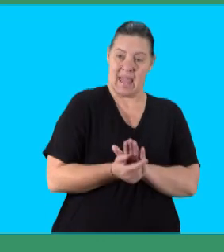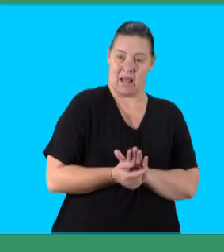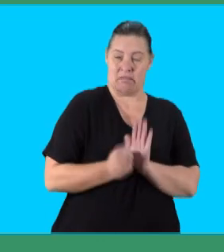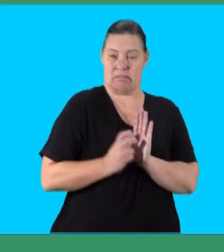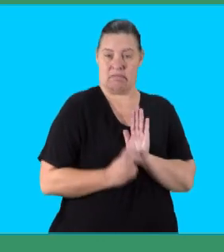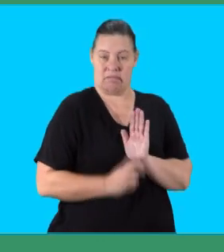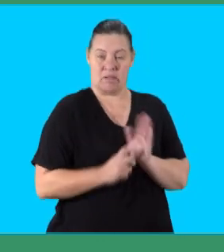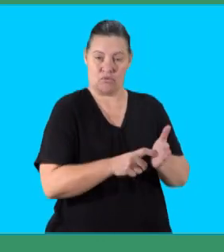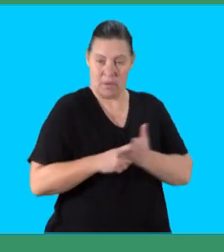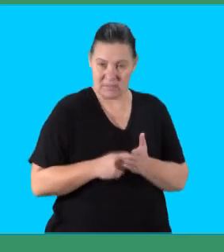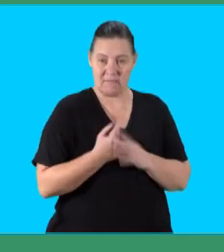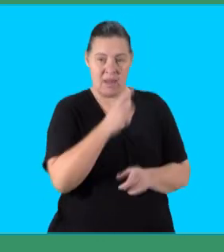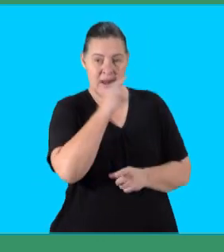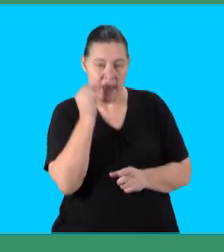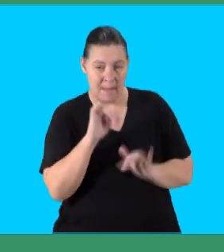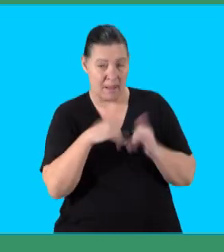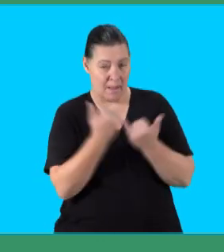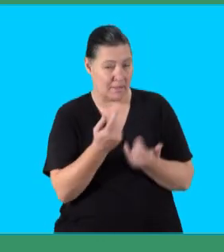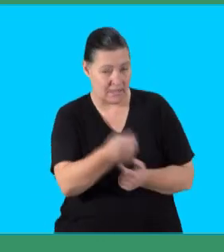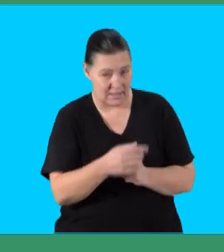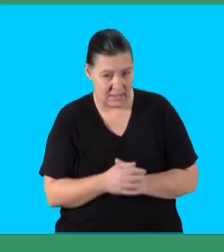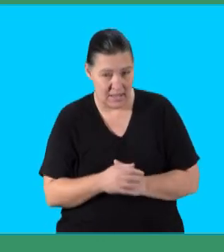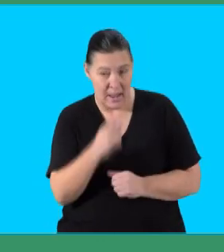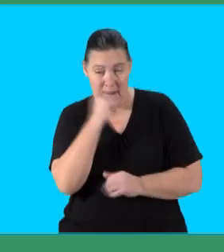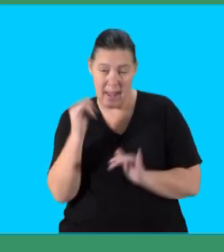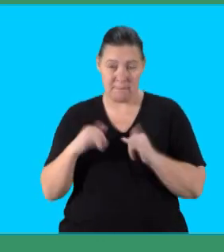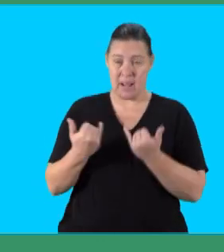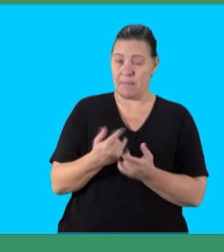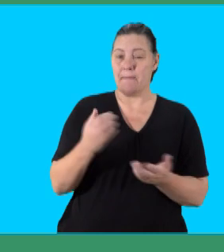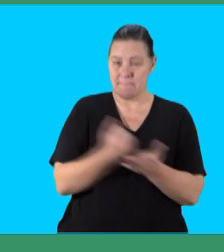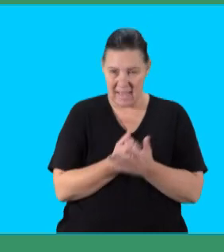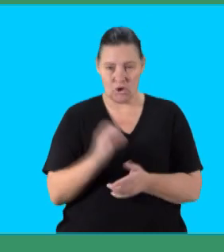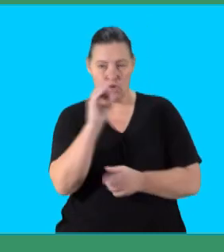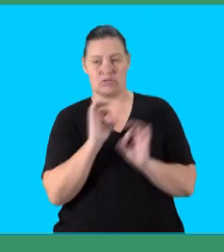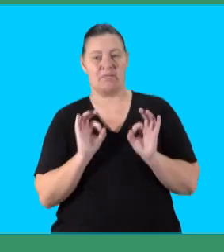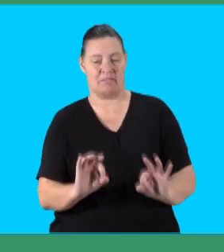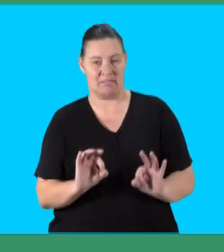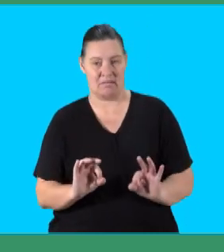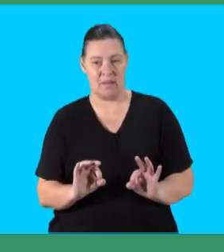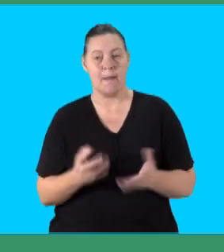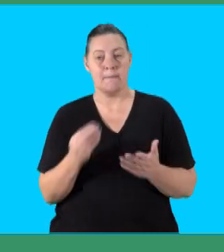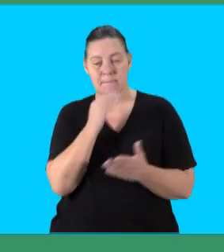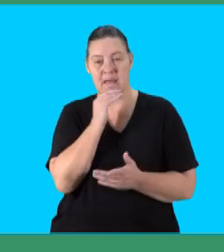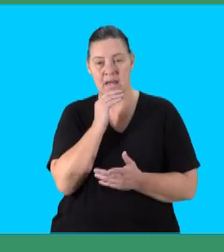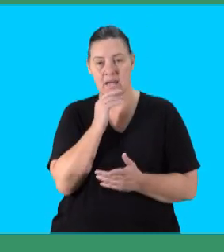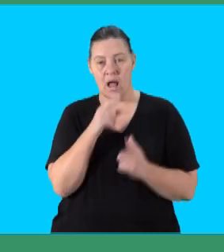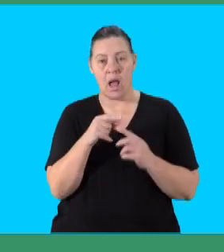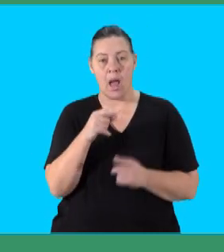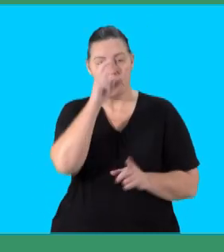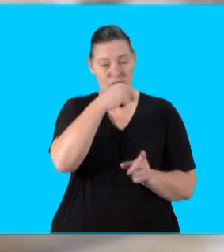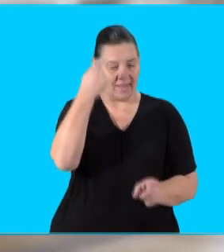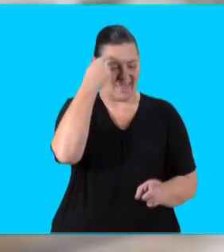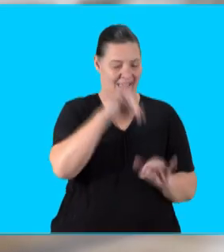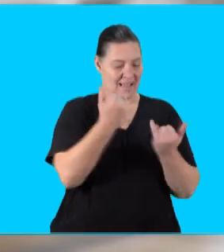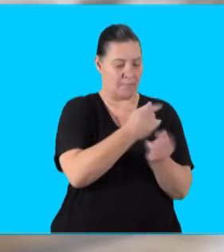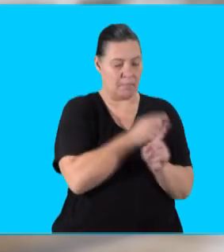regarding the name of the company. The name of a company must be original and must not be misleading. So obviously when